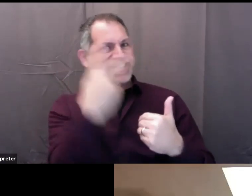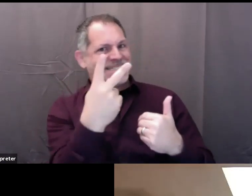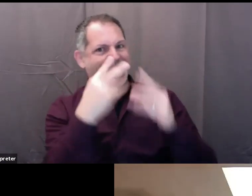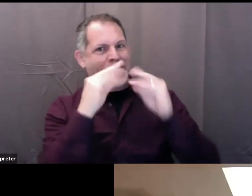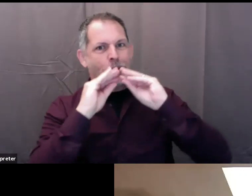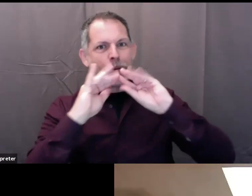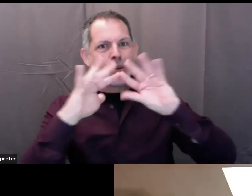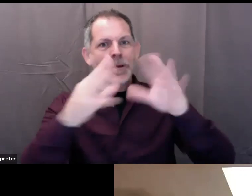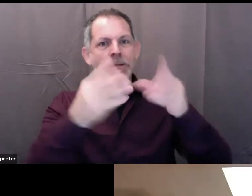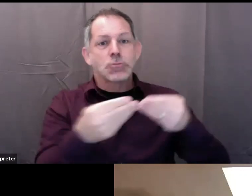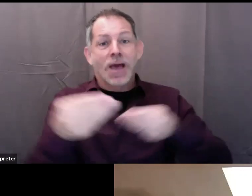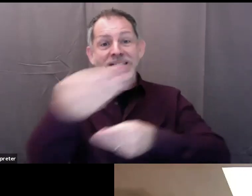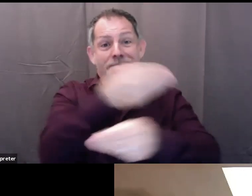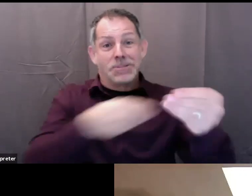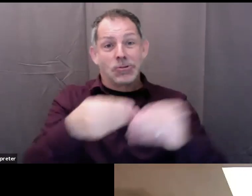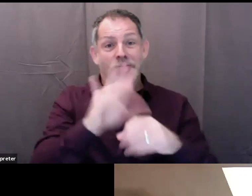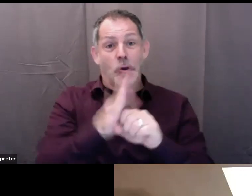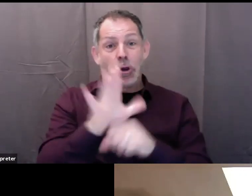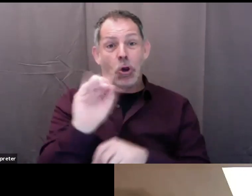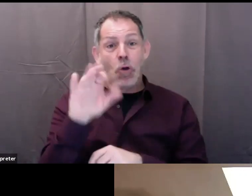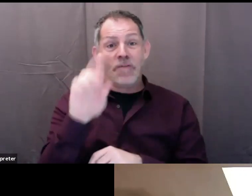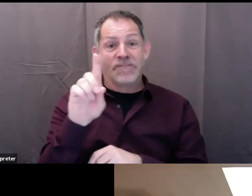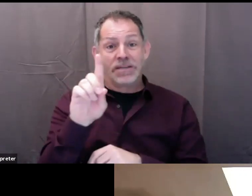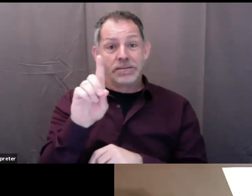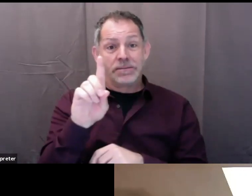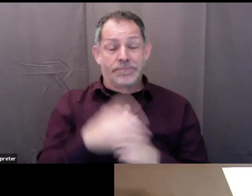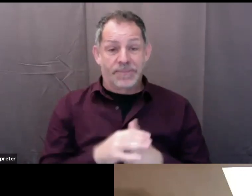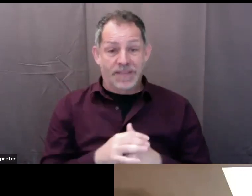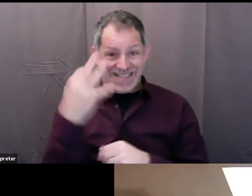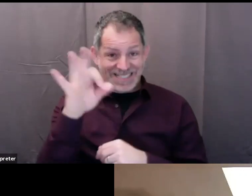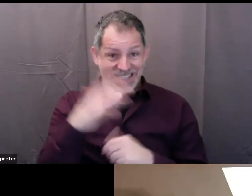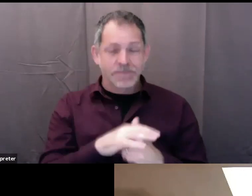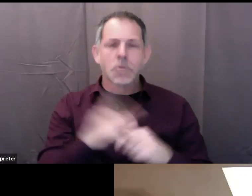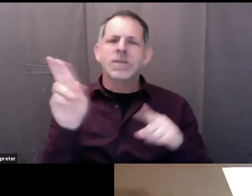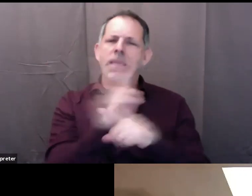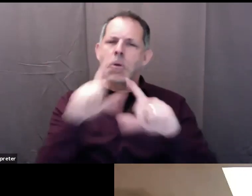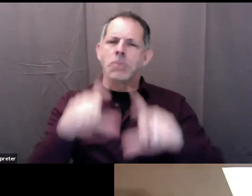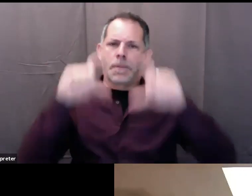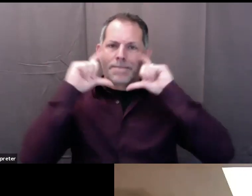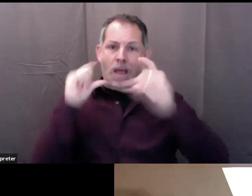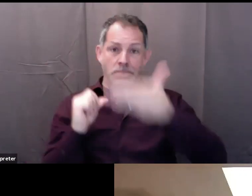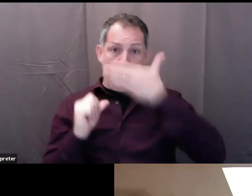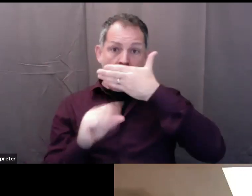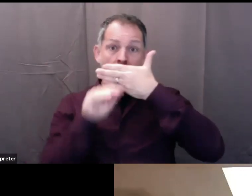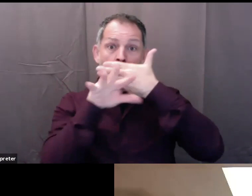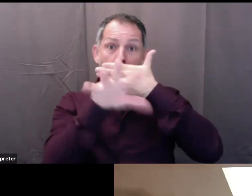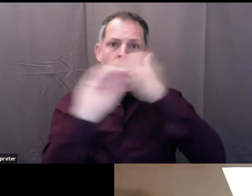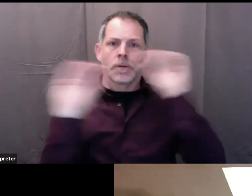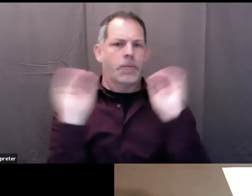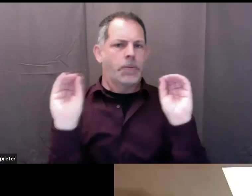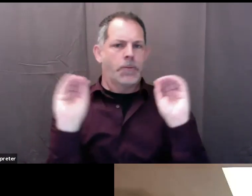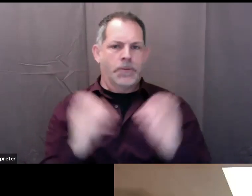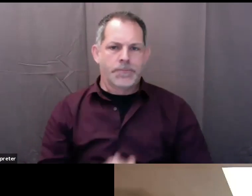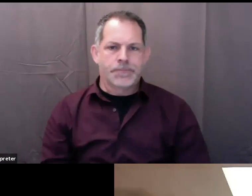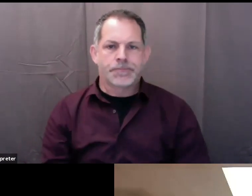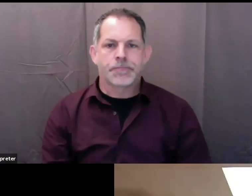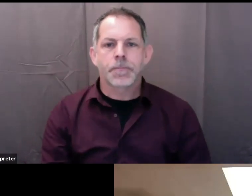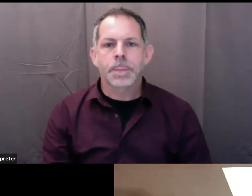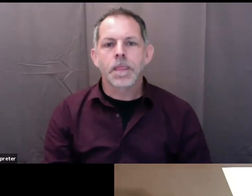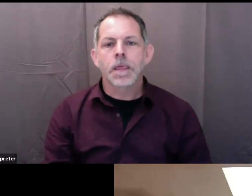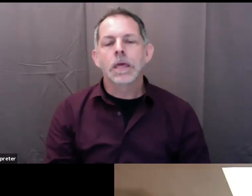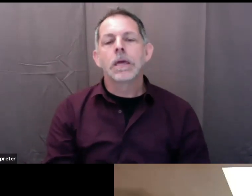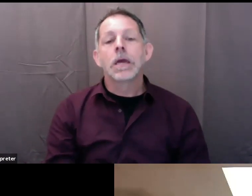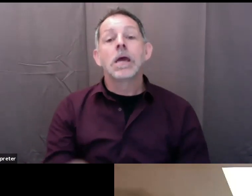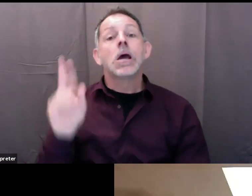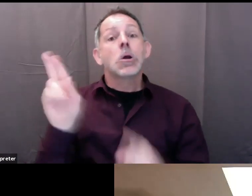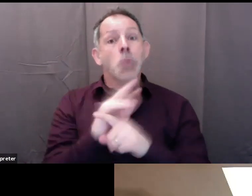help prevent and reduce the spread of the virus. So please wear masks. The governor's